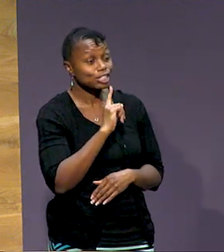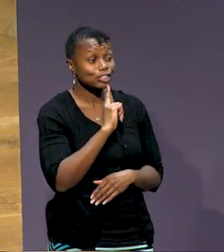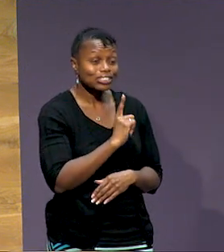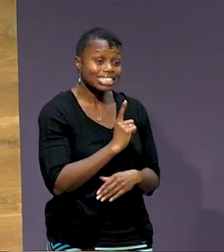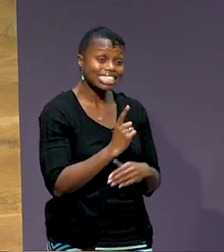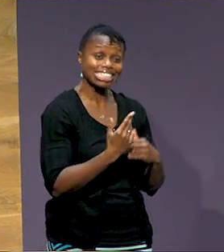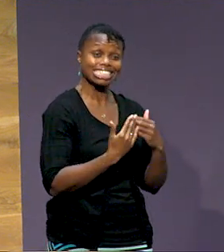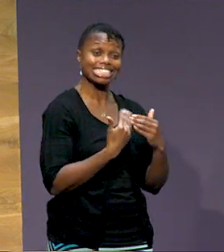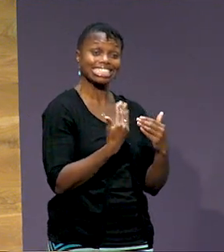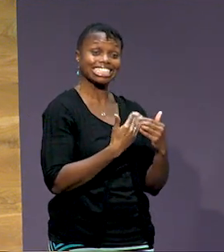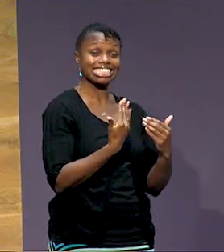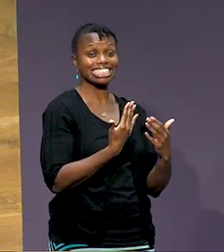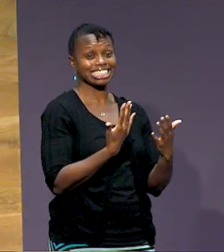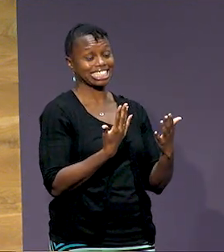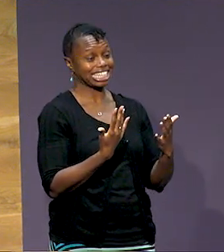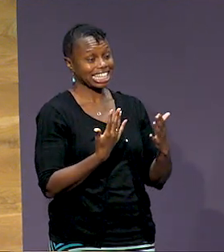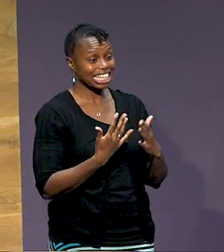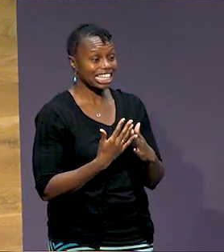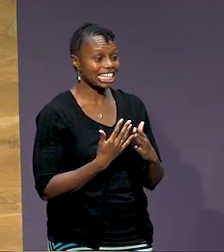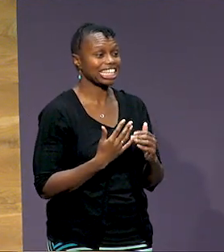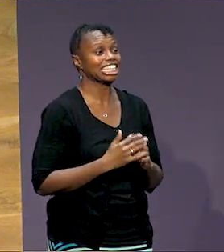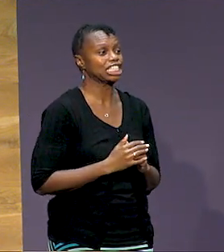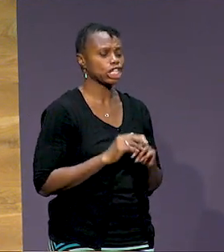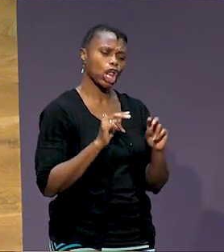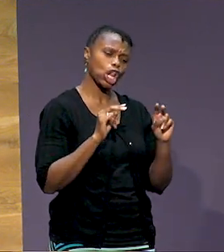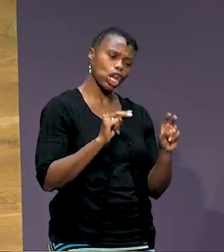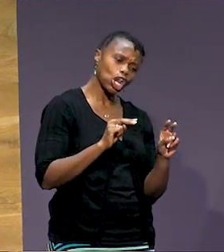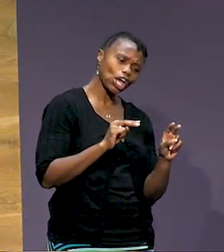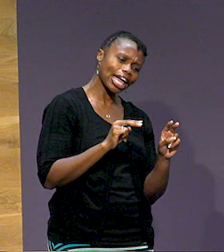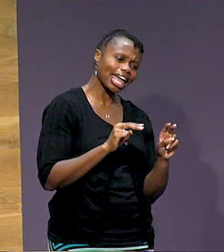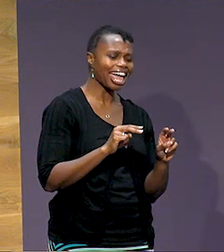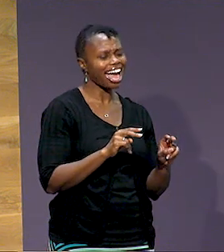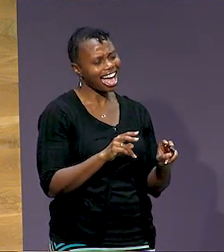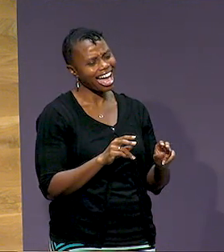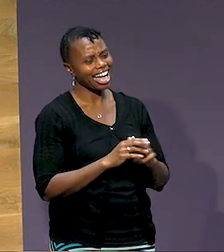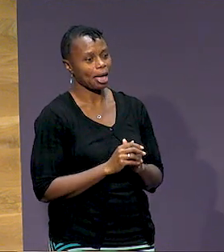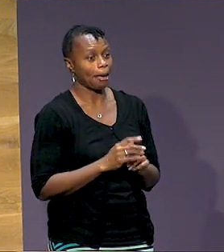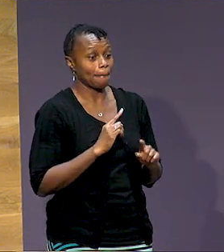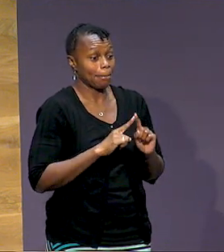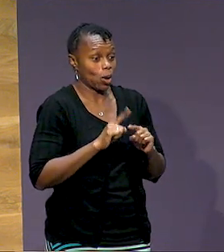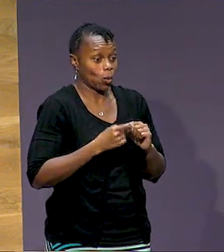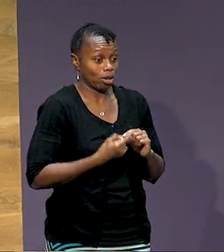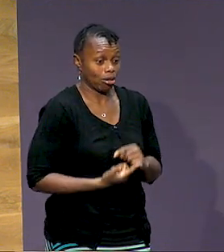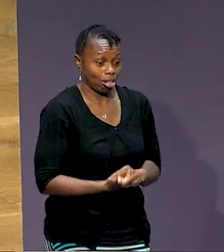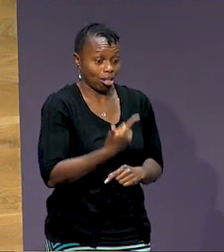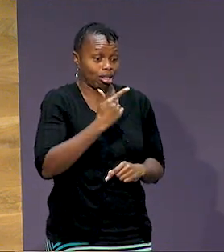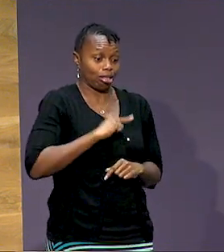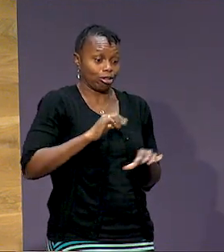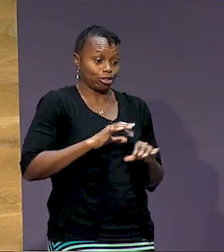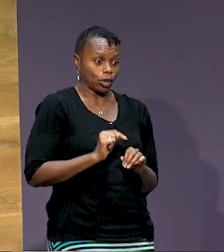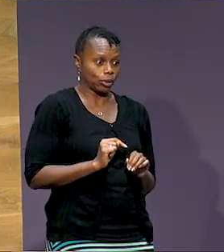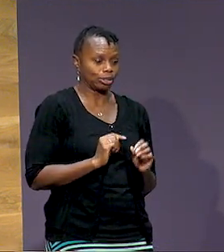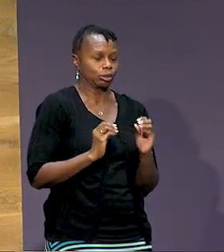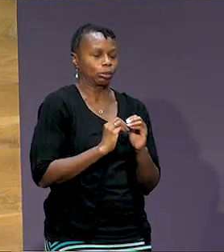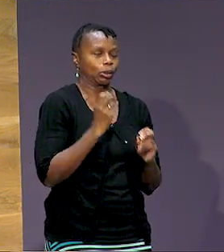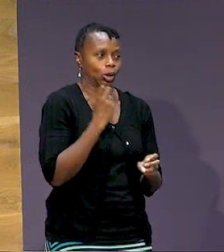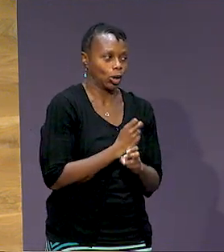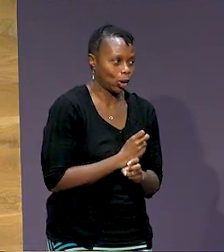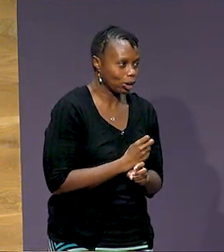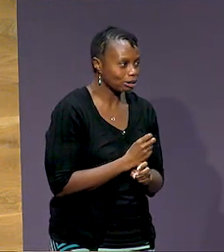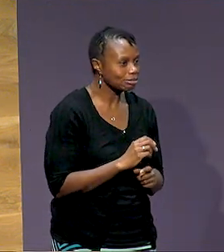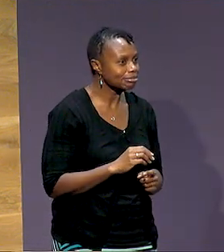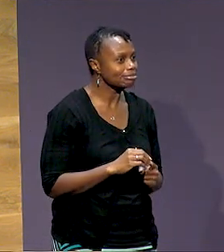it, look at, than actually doing one yourself, especially if you have absolutely zero